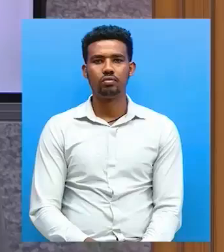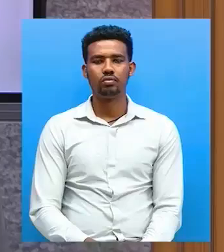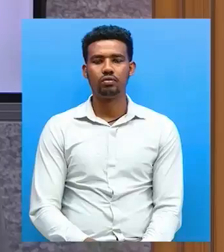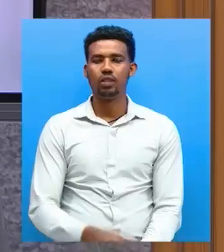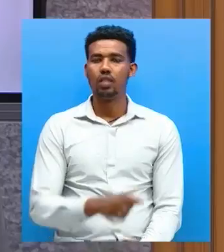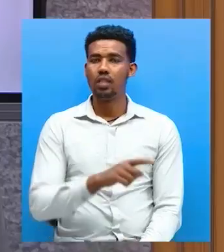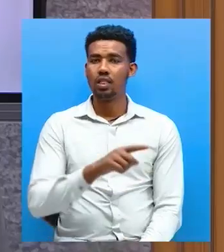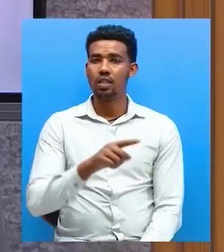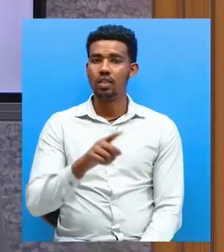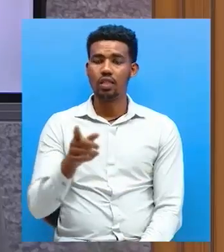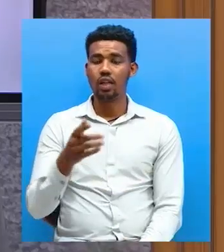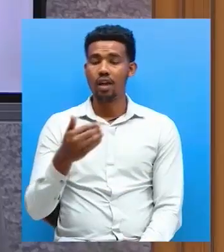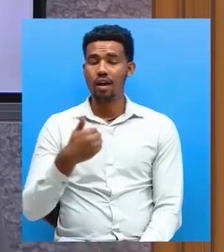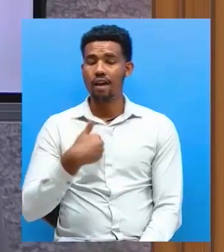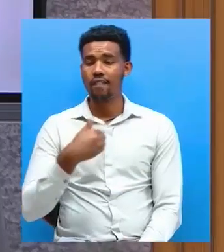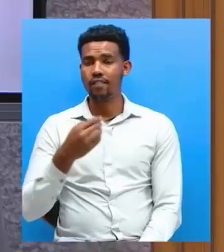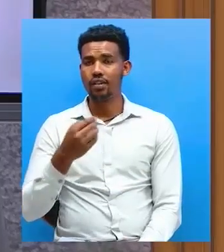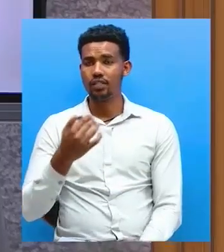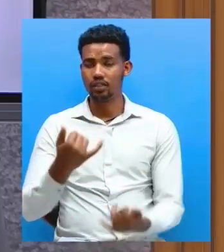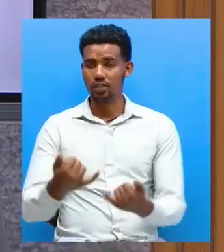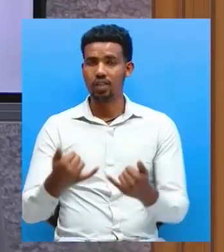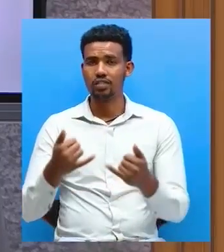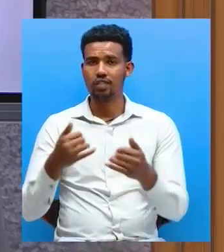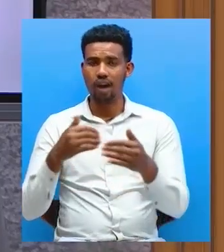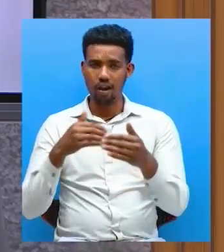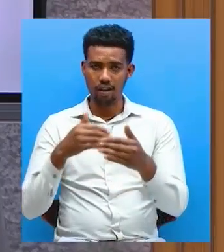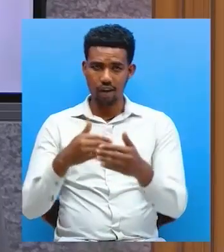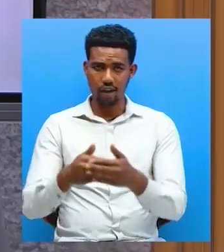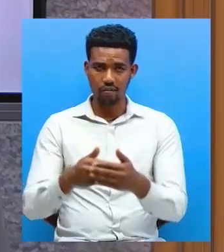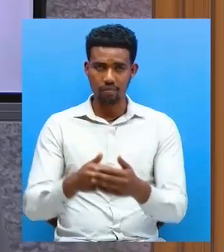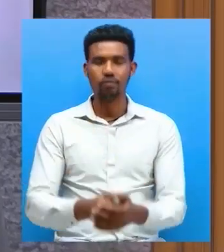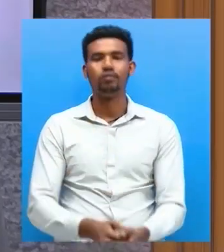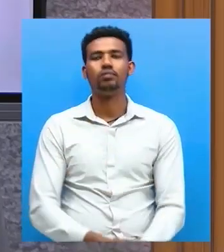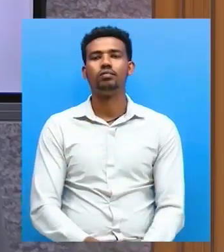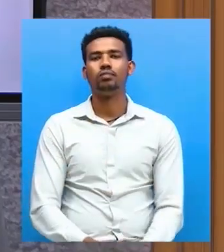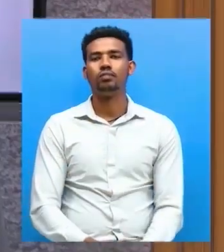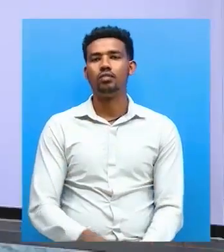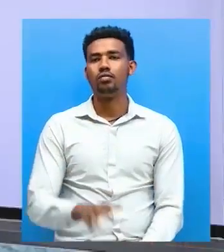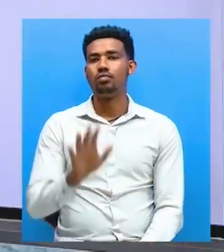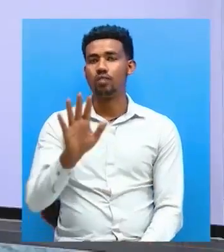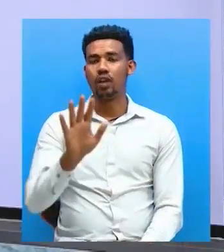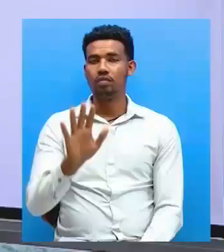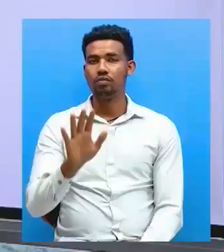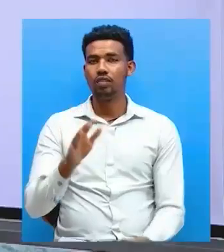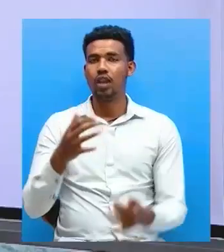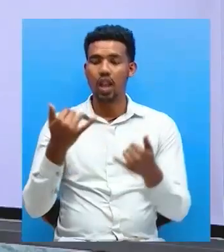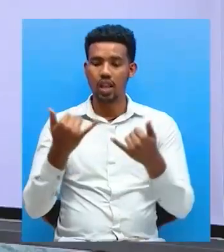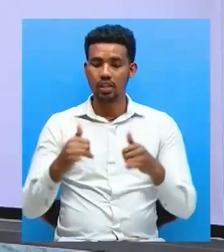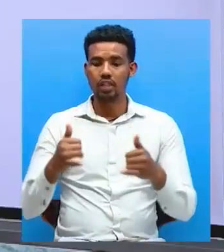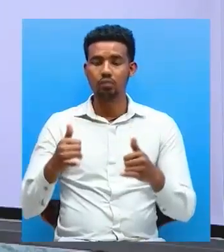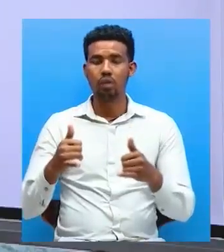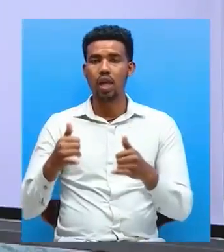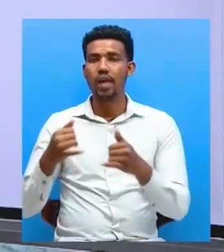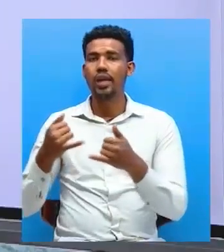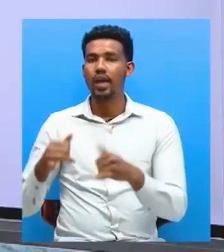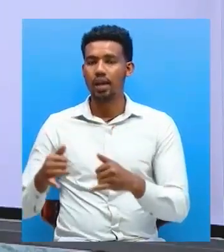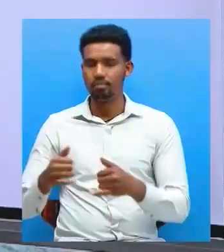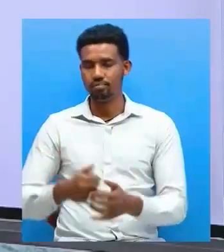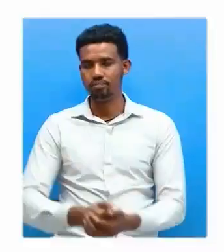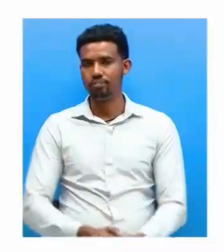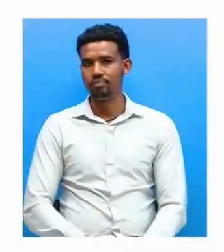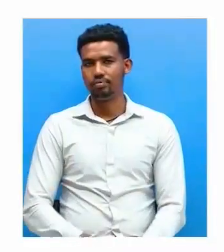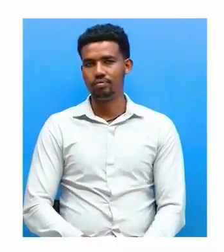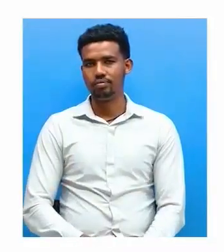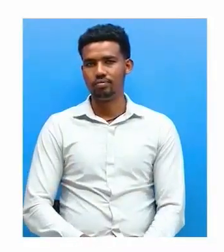They have just arrived. They have just arrived. 5. Let us play a game. Here